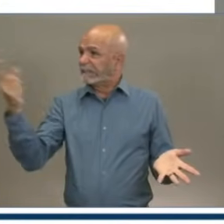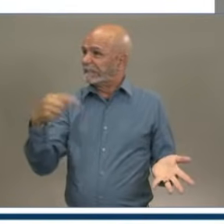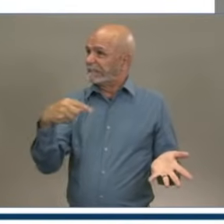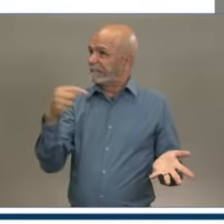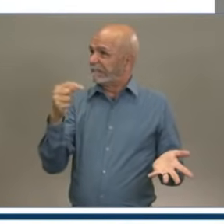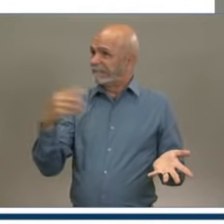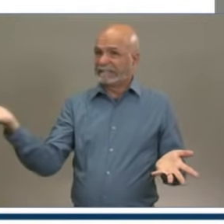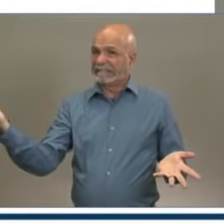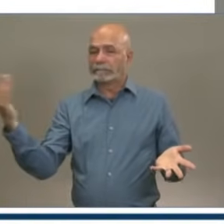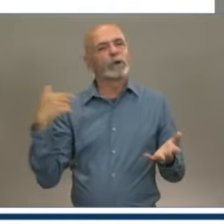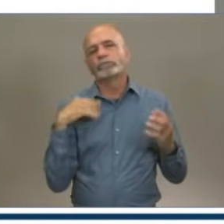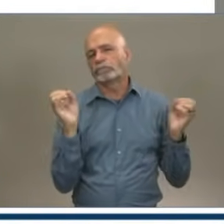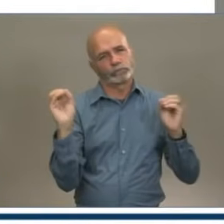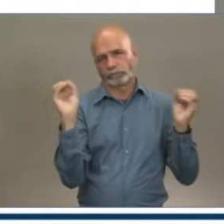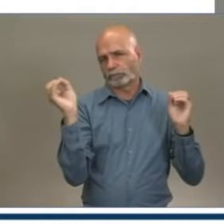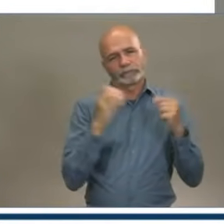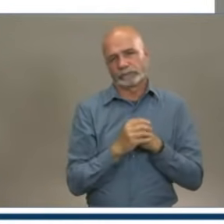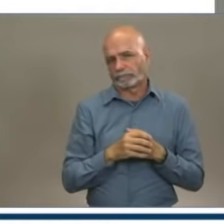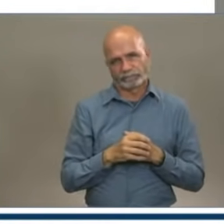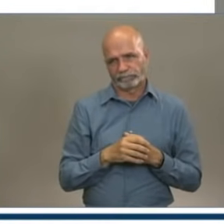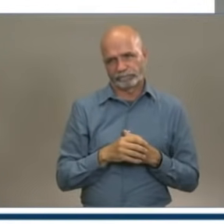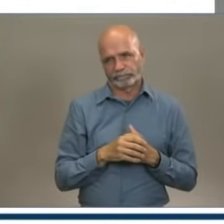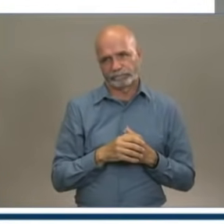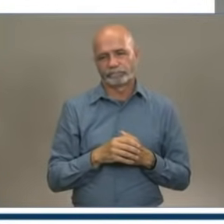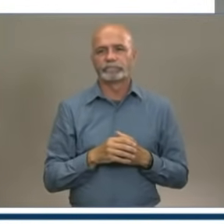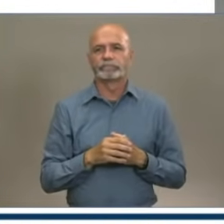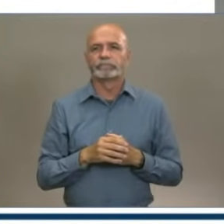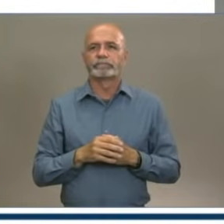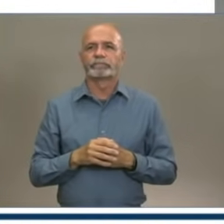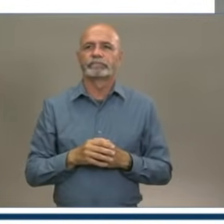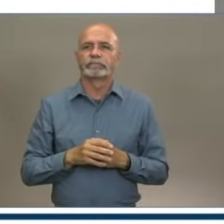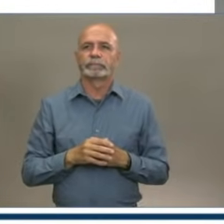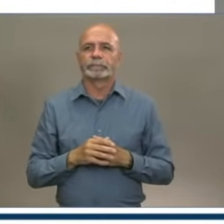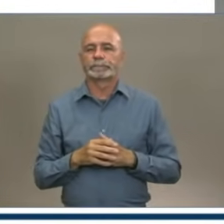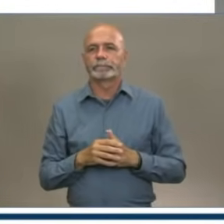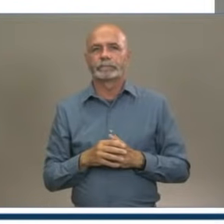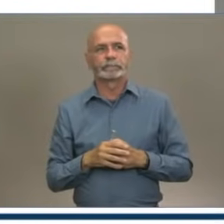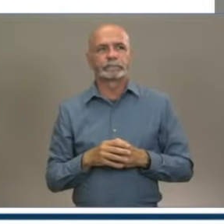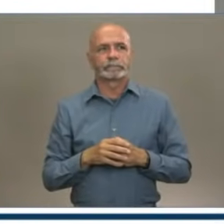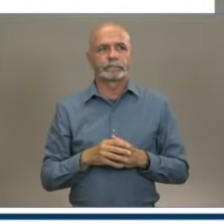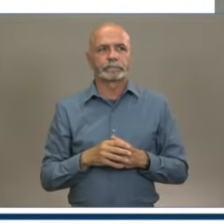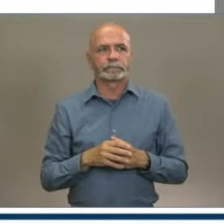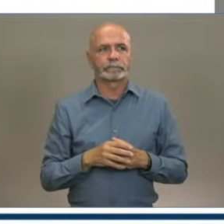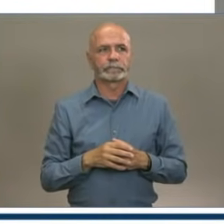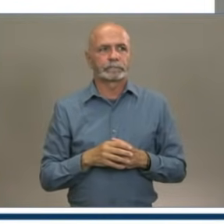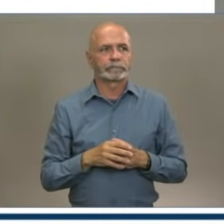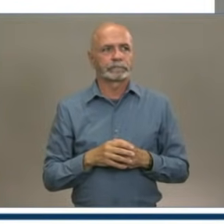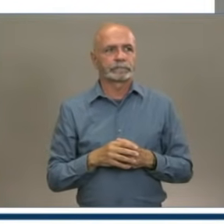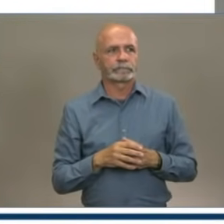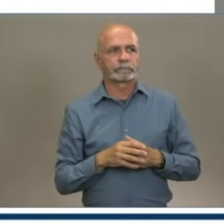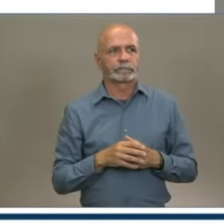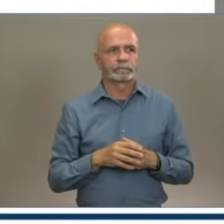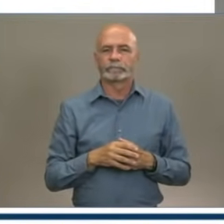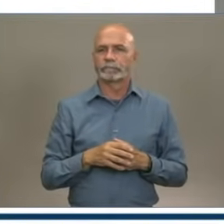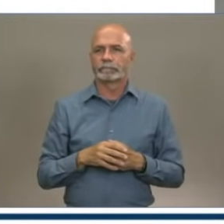significant way increase the number of people who are immunized within a certain period of time. So we are where we're at. Thankfully,